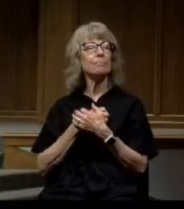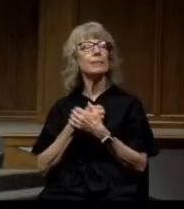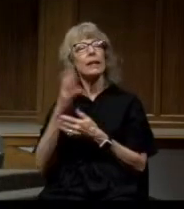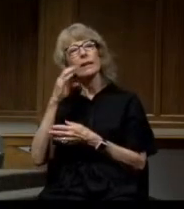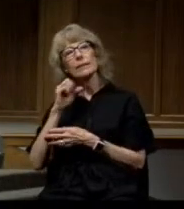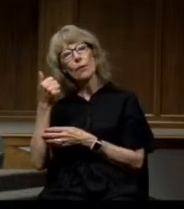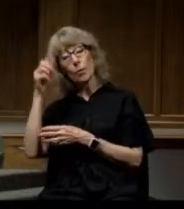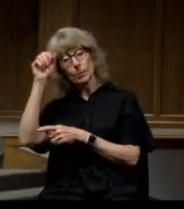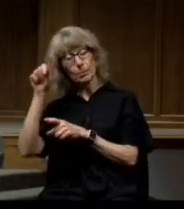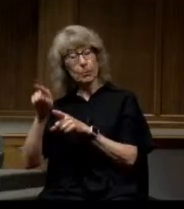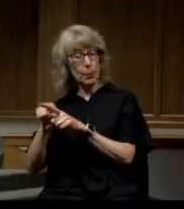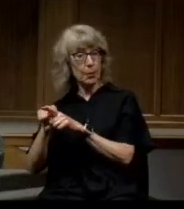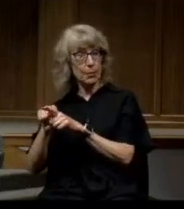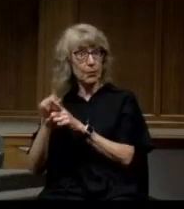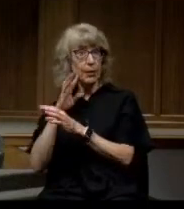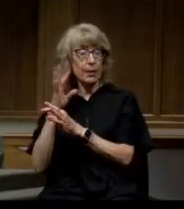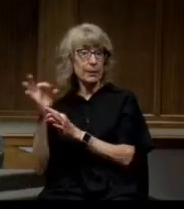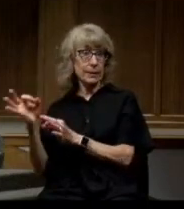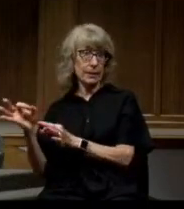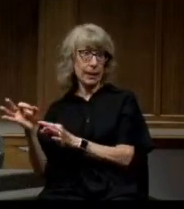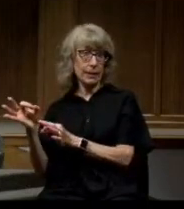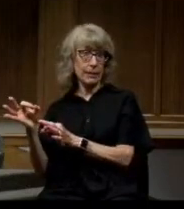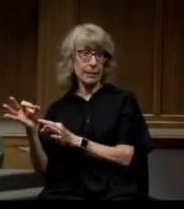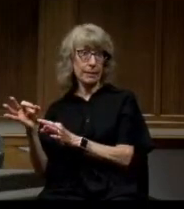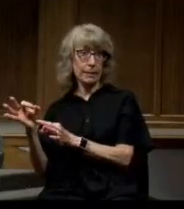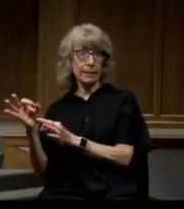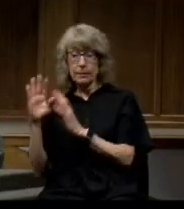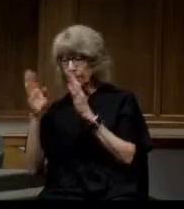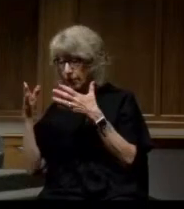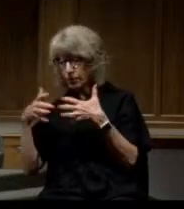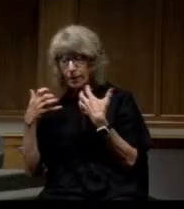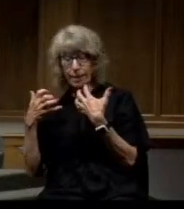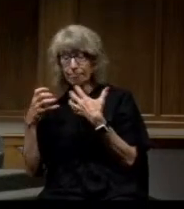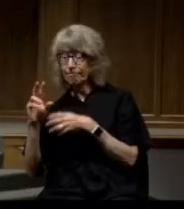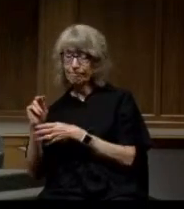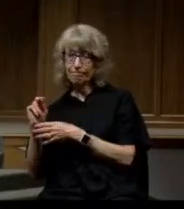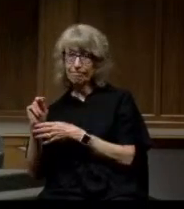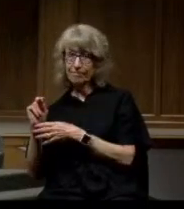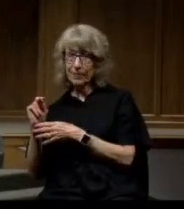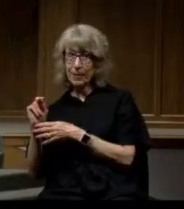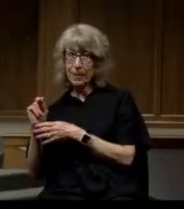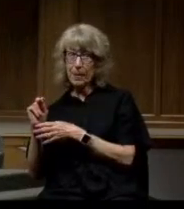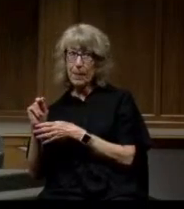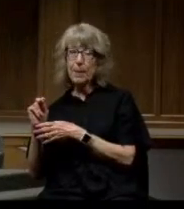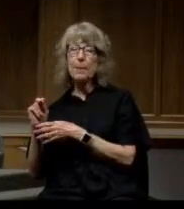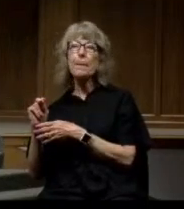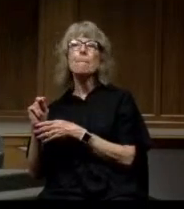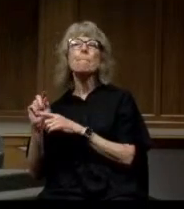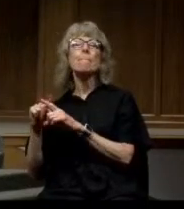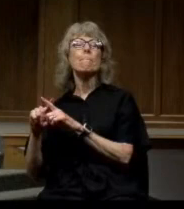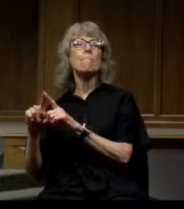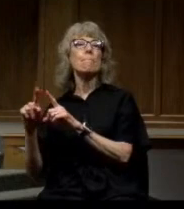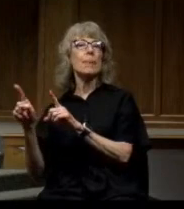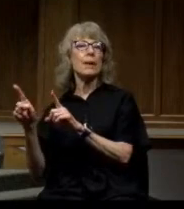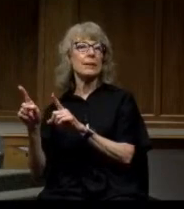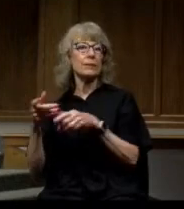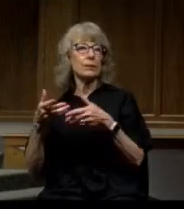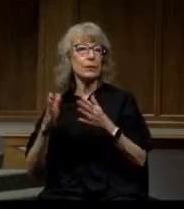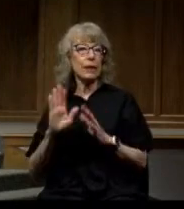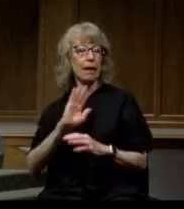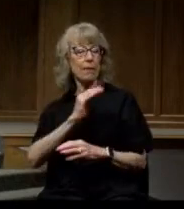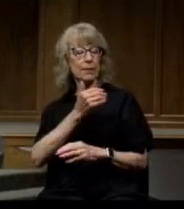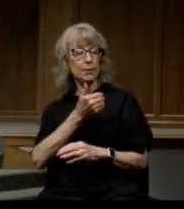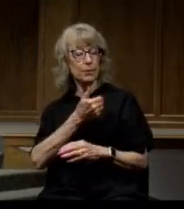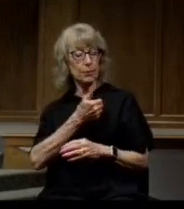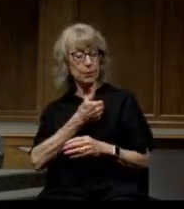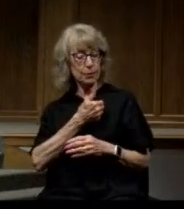He chose not to engage his anger, but rather to access something else in his soul,